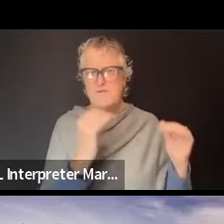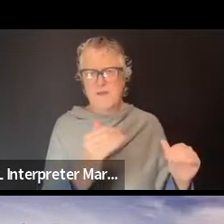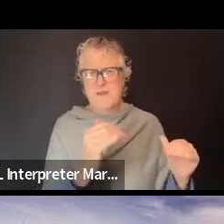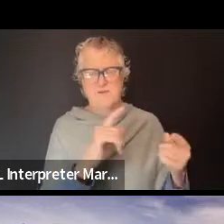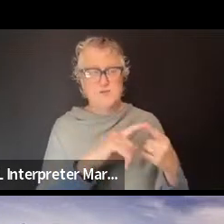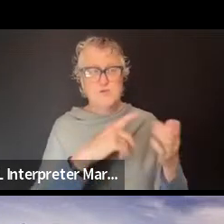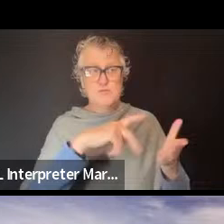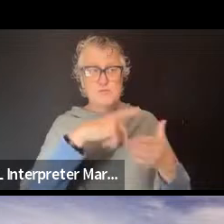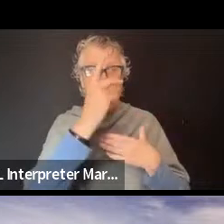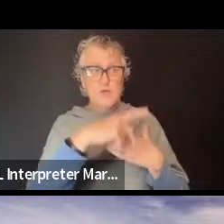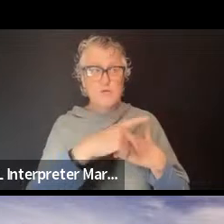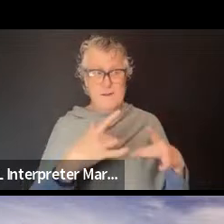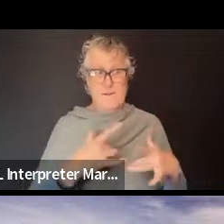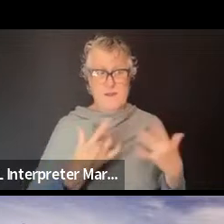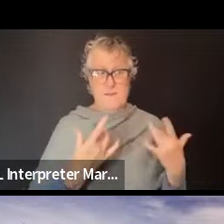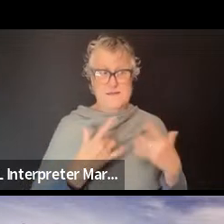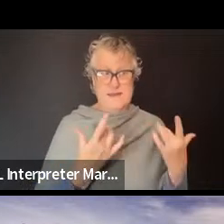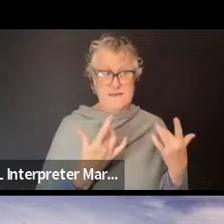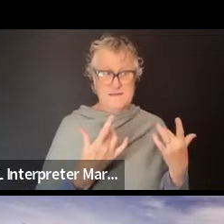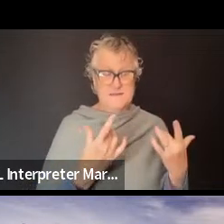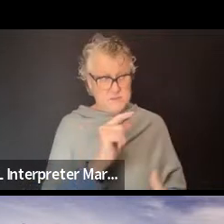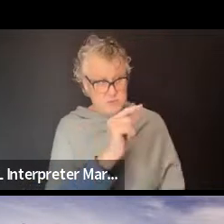program updates. Greg?